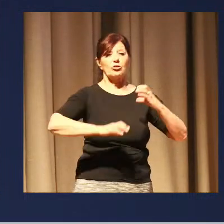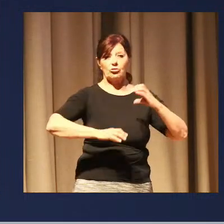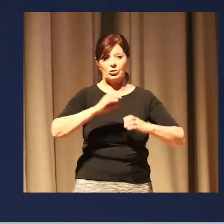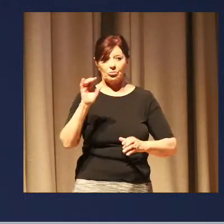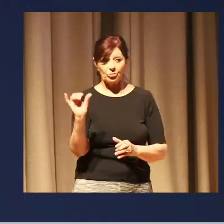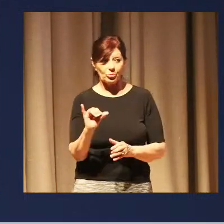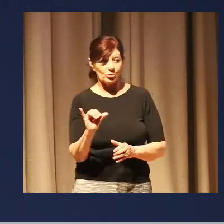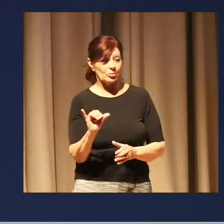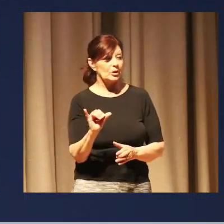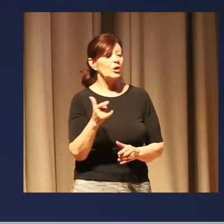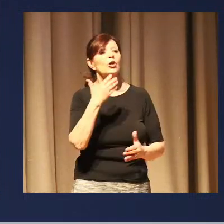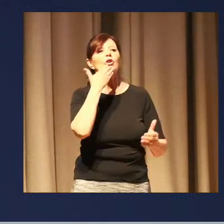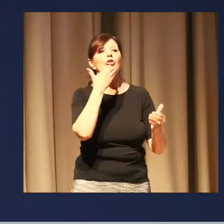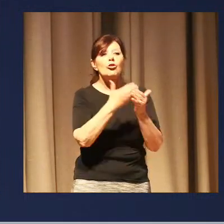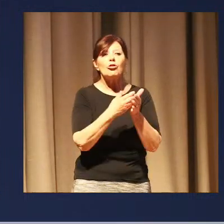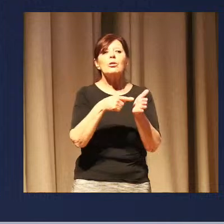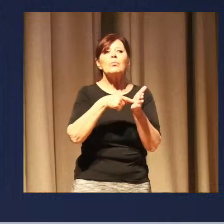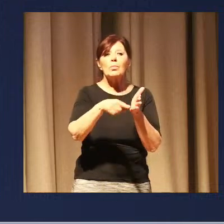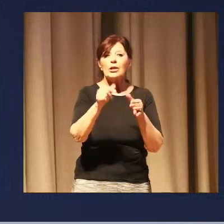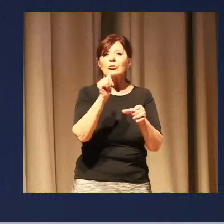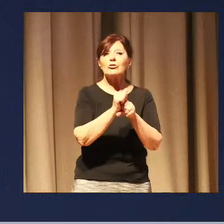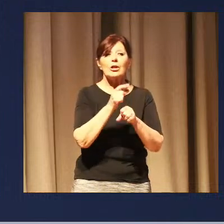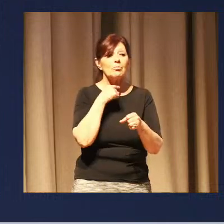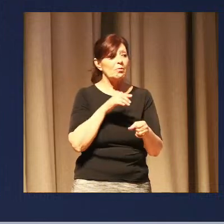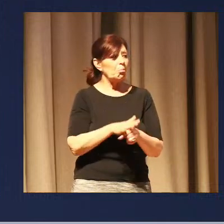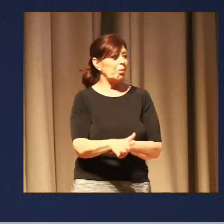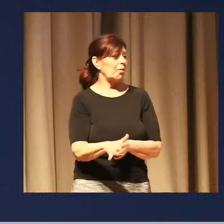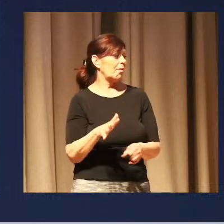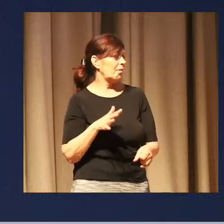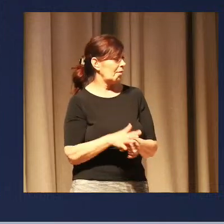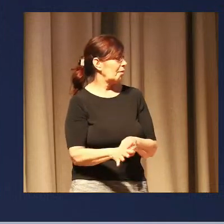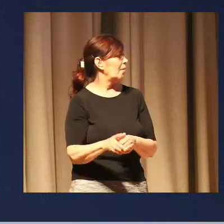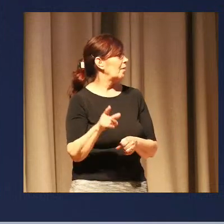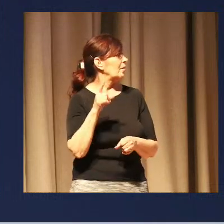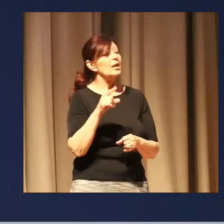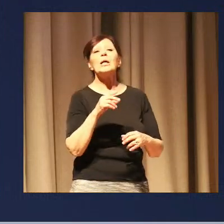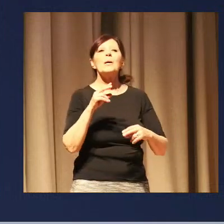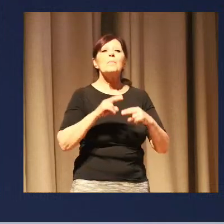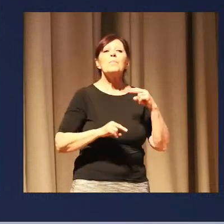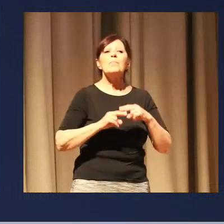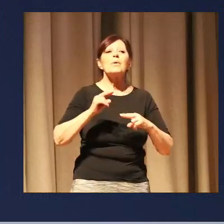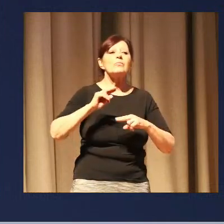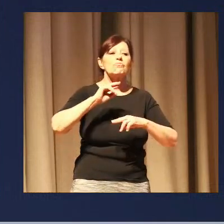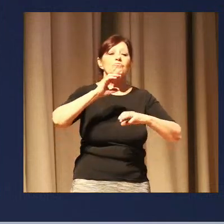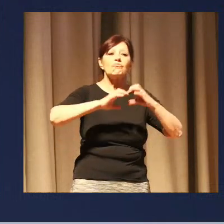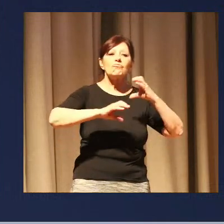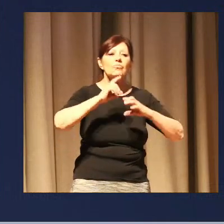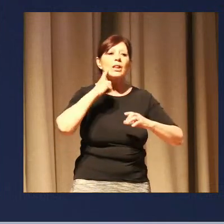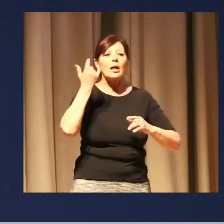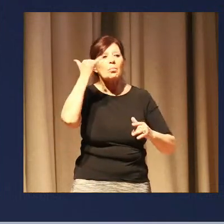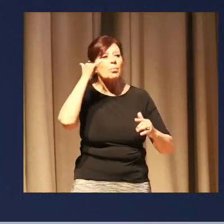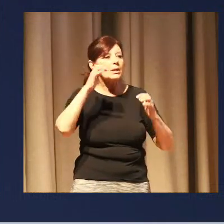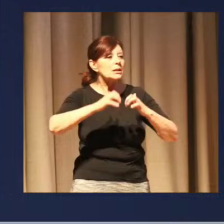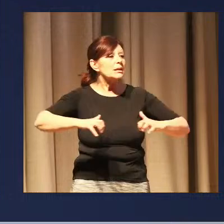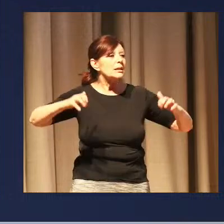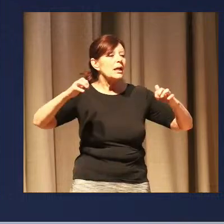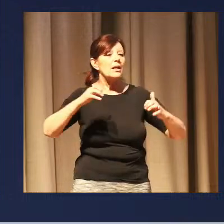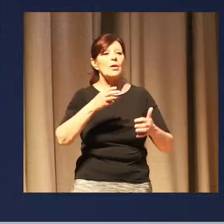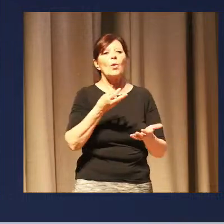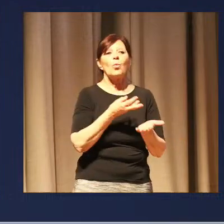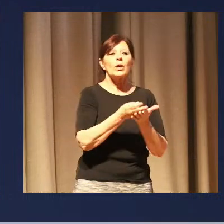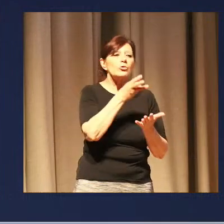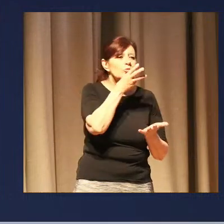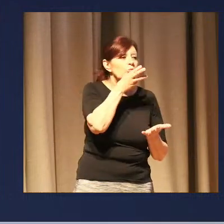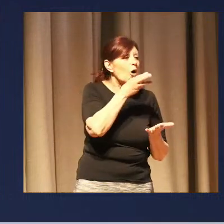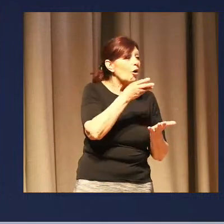agency, and good-paying jobs are plentiful. Building trades jobs on large projects like the Bill Stadium and the wastewater treatment